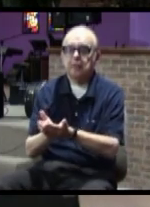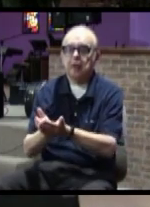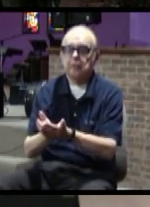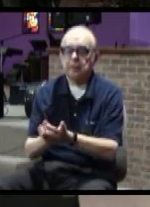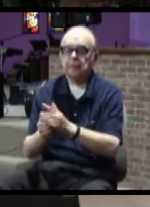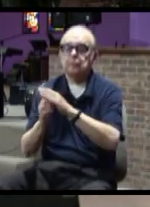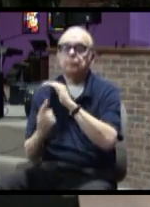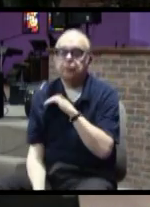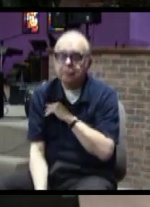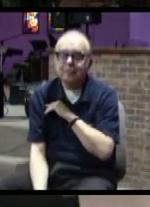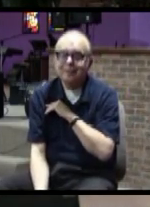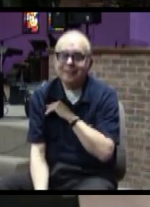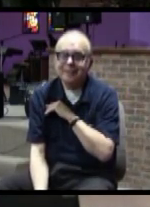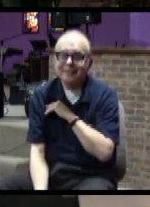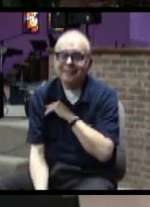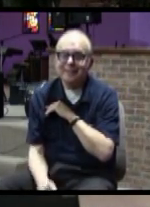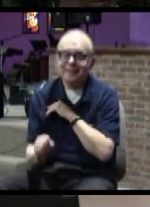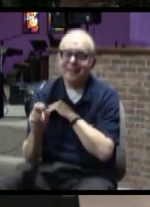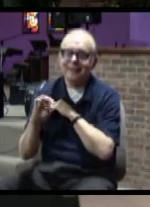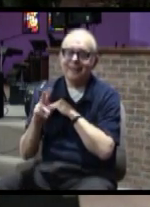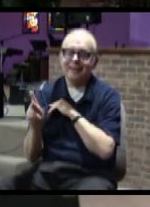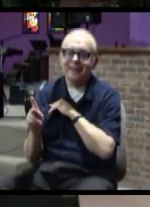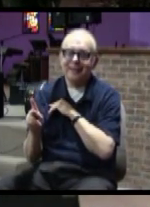that boat probably would have sunk.